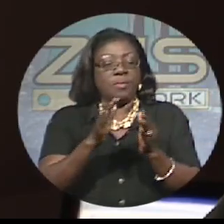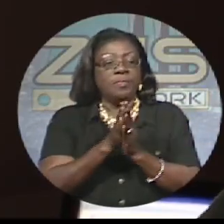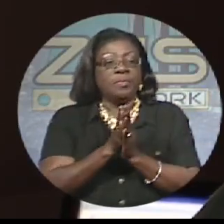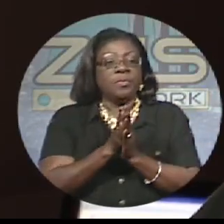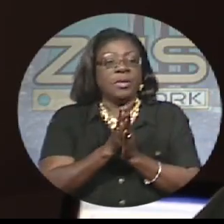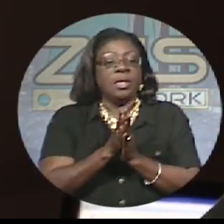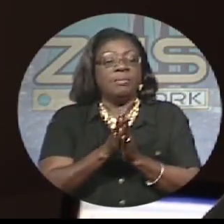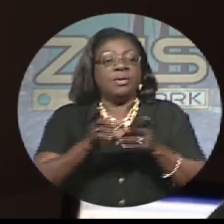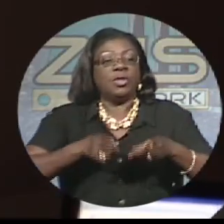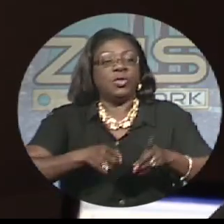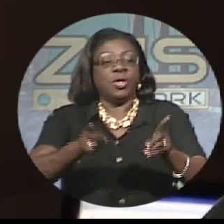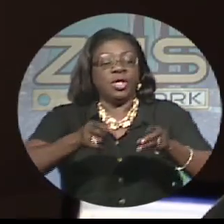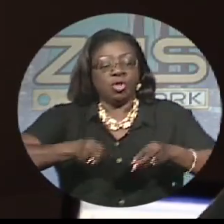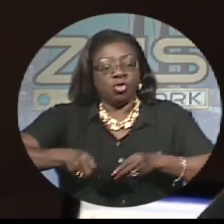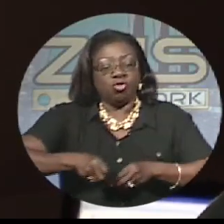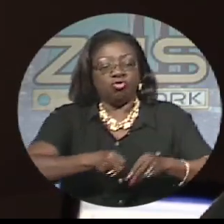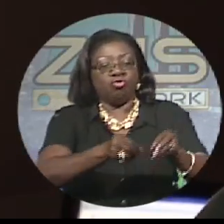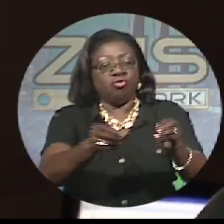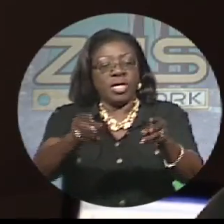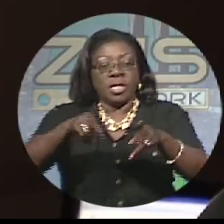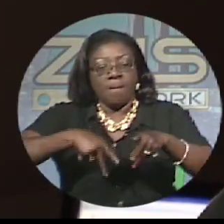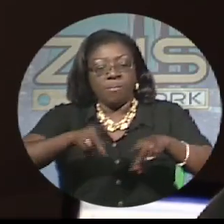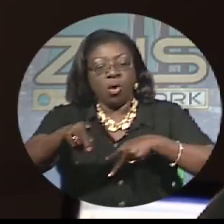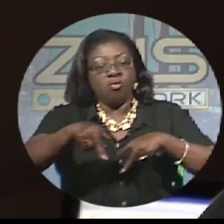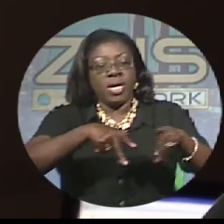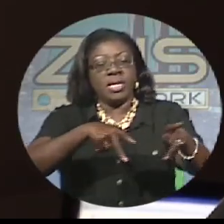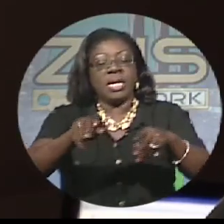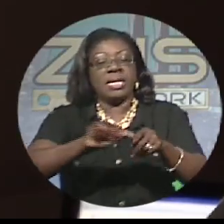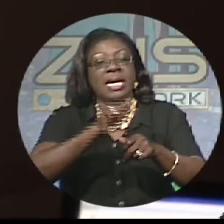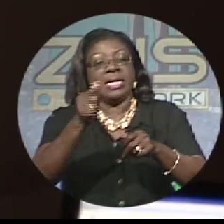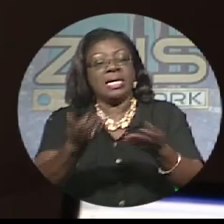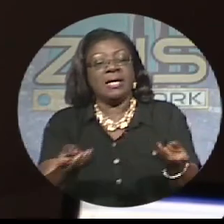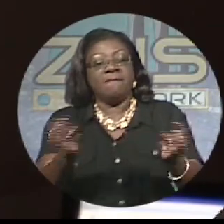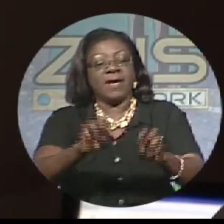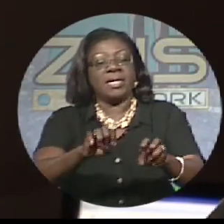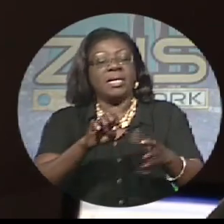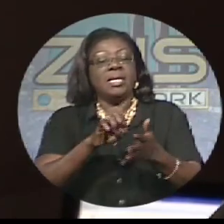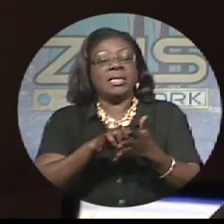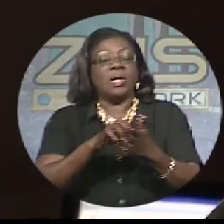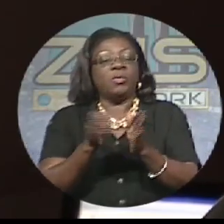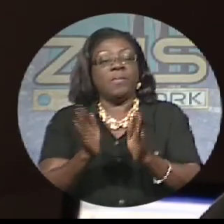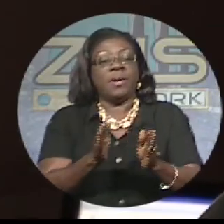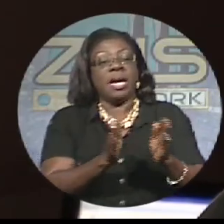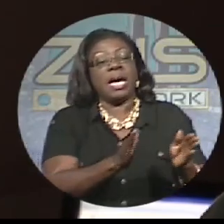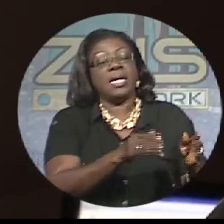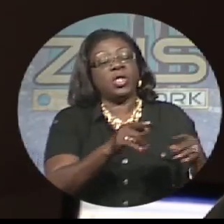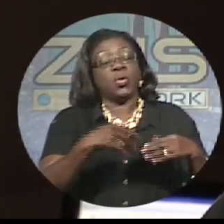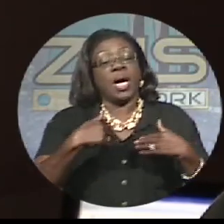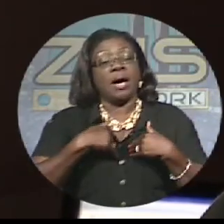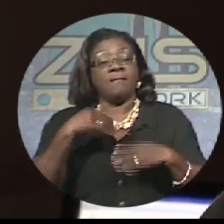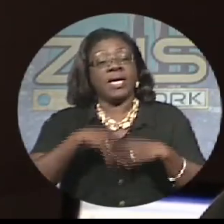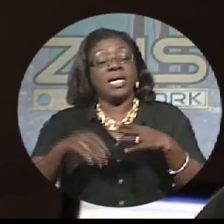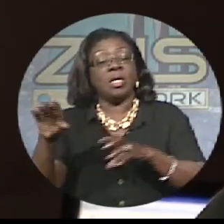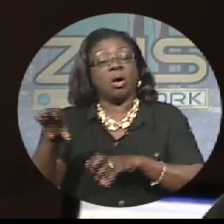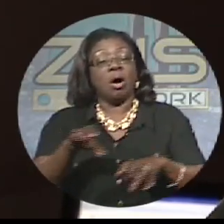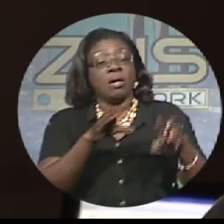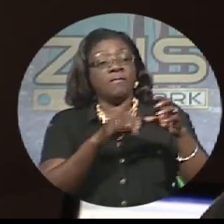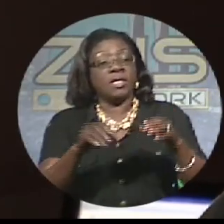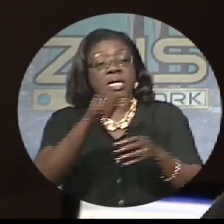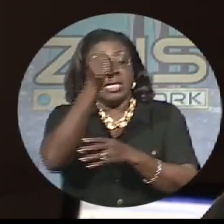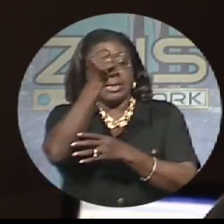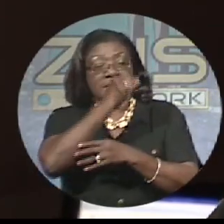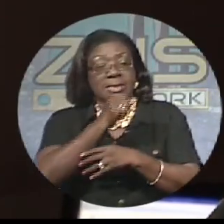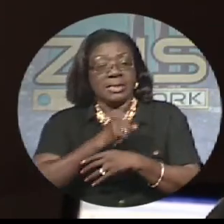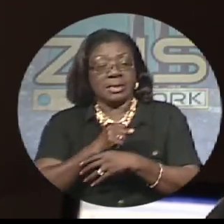village, but during the street parade and any events that we sanction or plan to have in the carnival season.